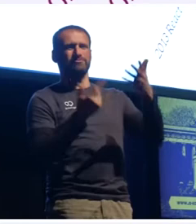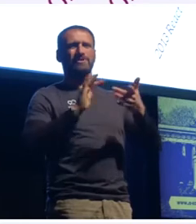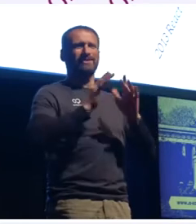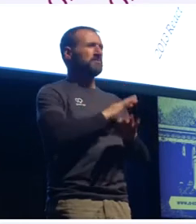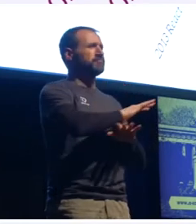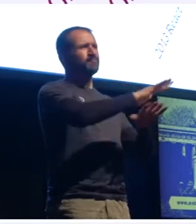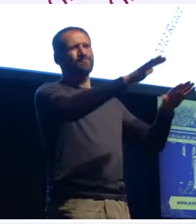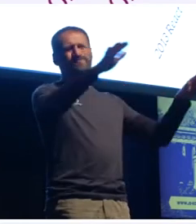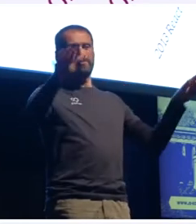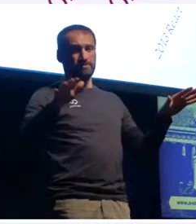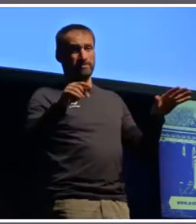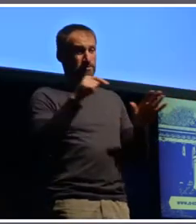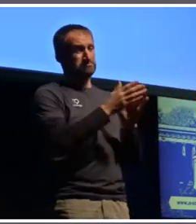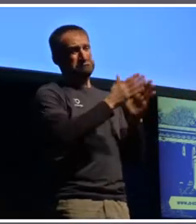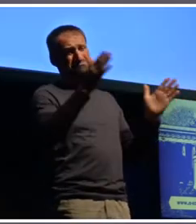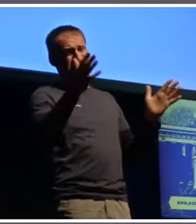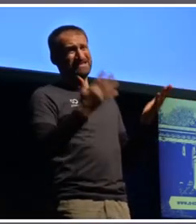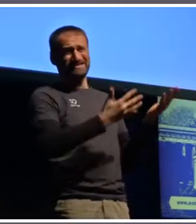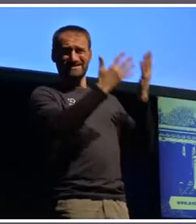decade of incubation, more than a decade.